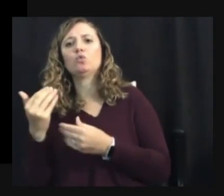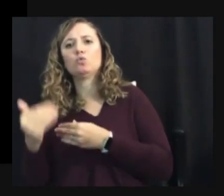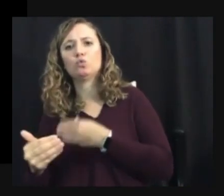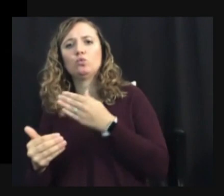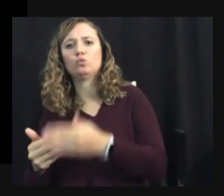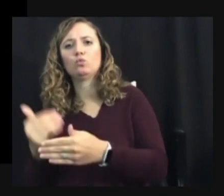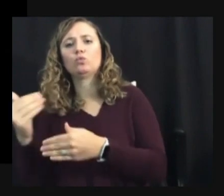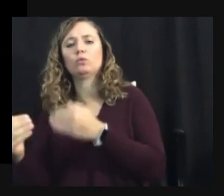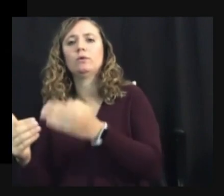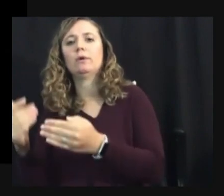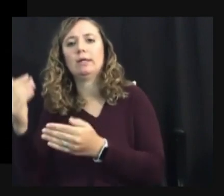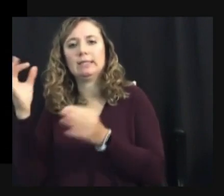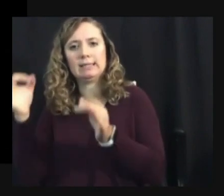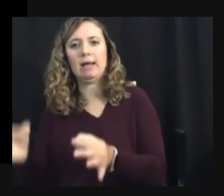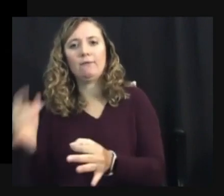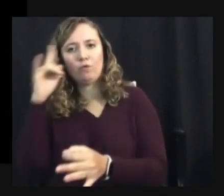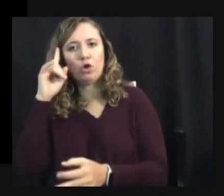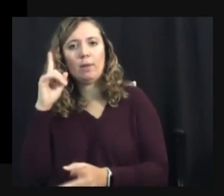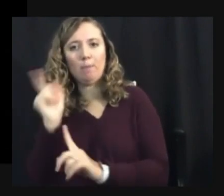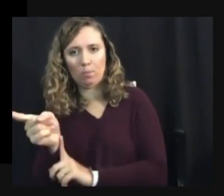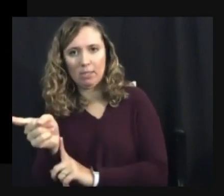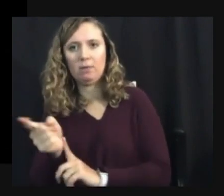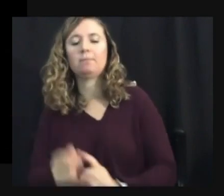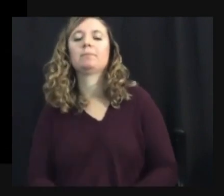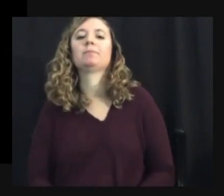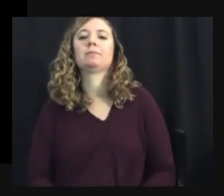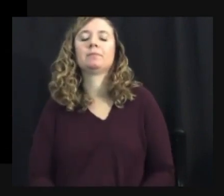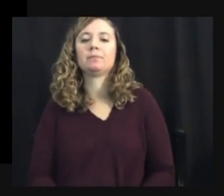moment. Okay.